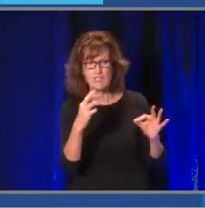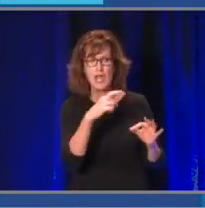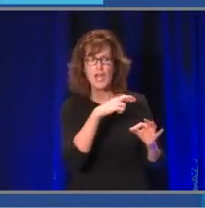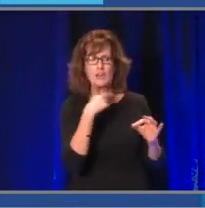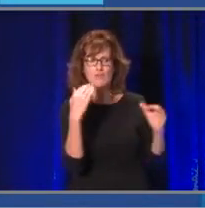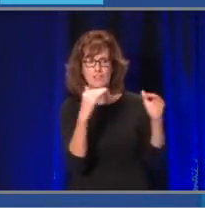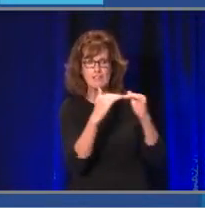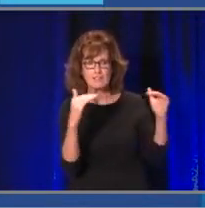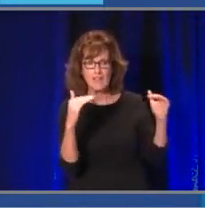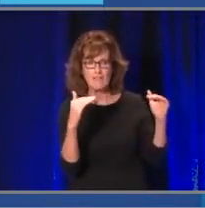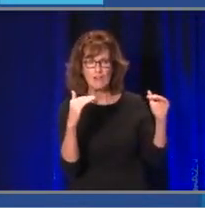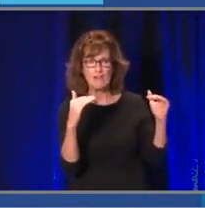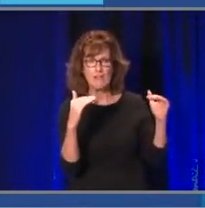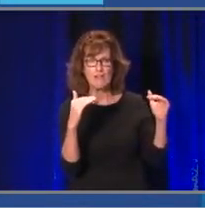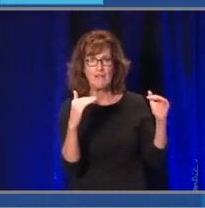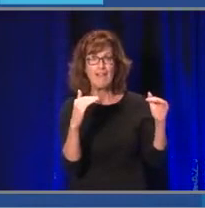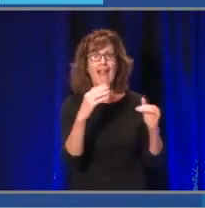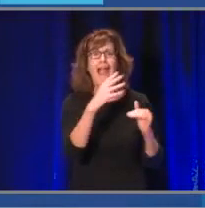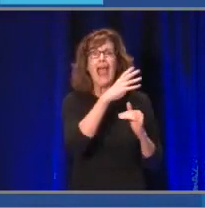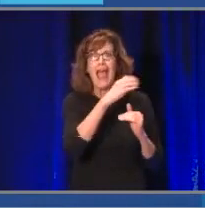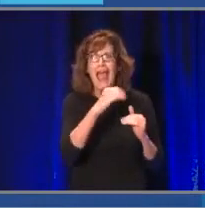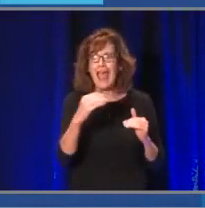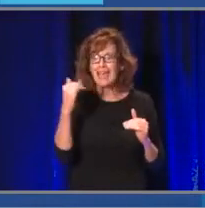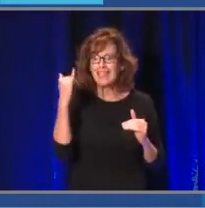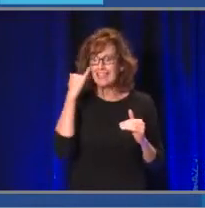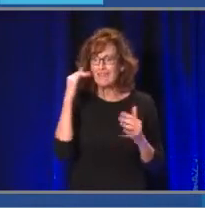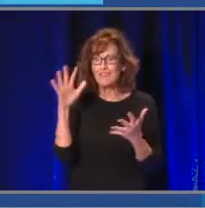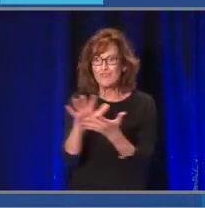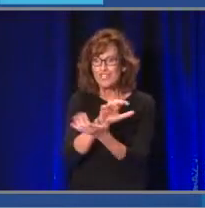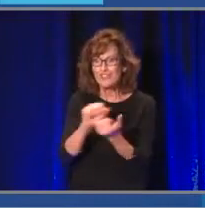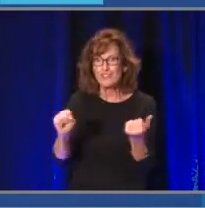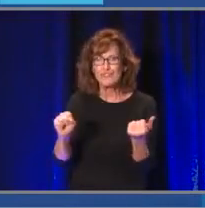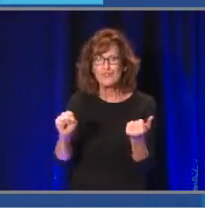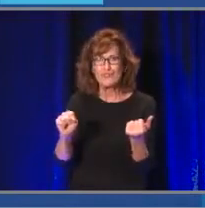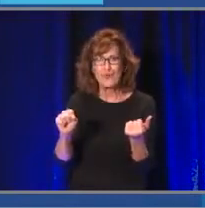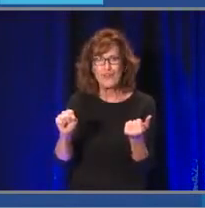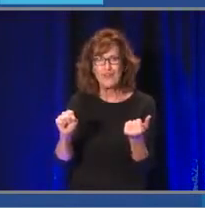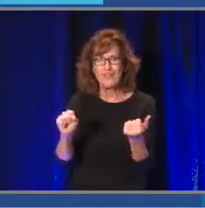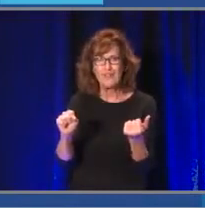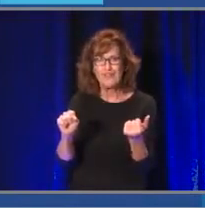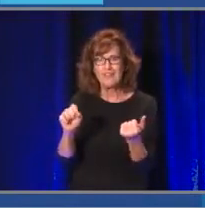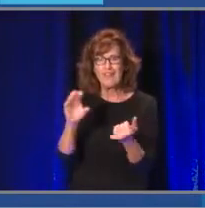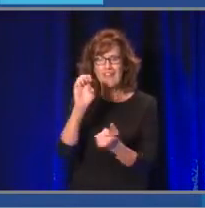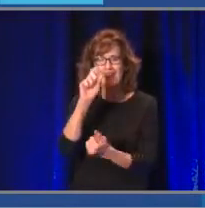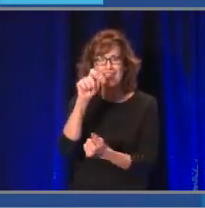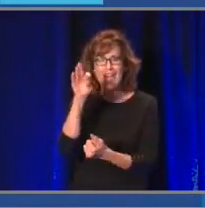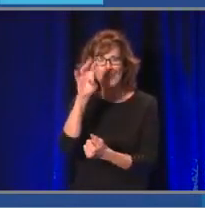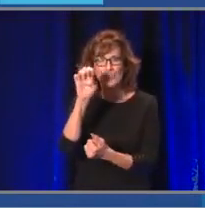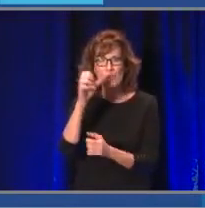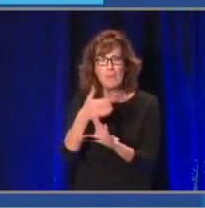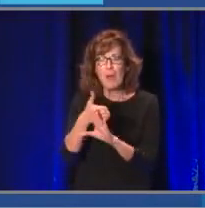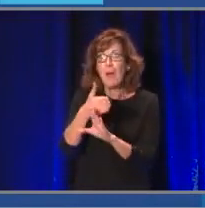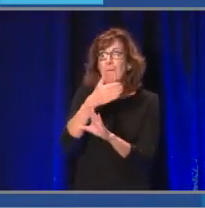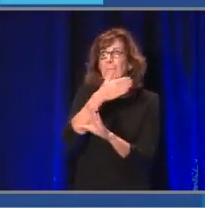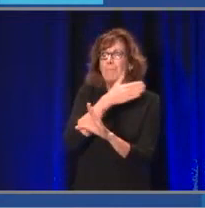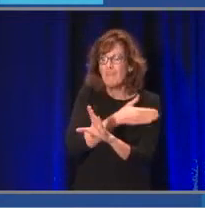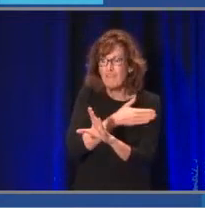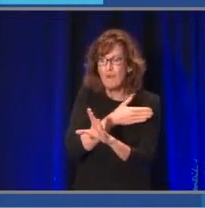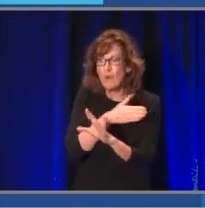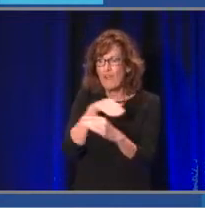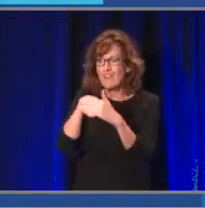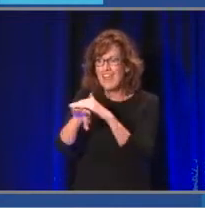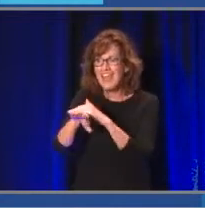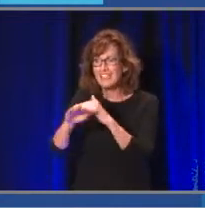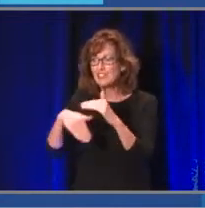those exosomes before they re-enter another cell, the host cell, then you can, in theory, potentially stop